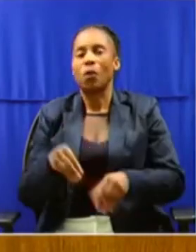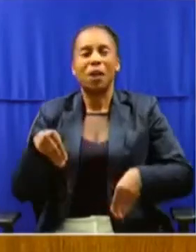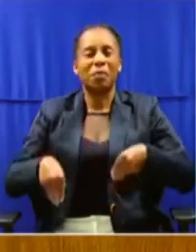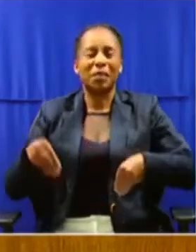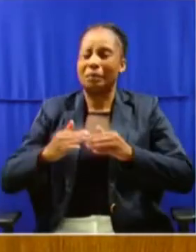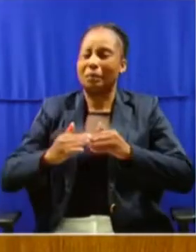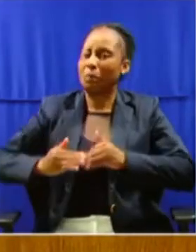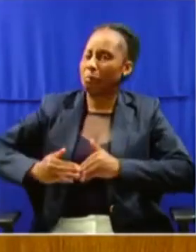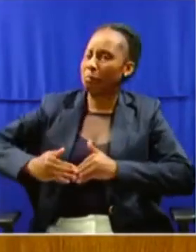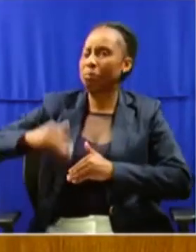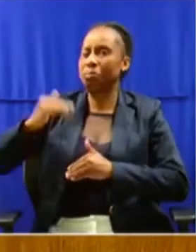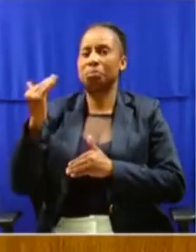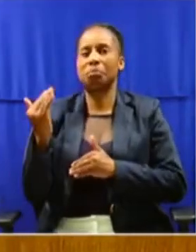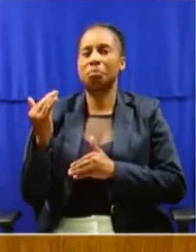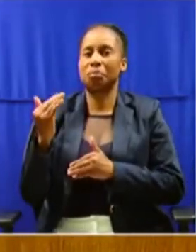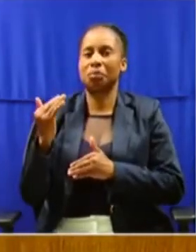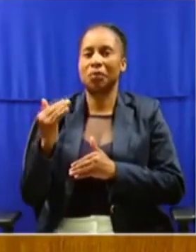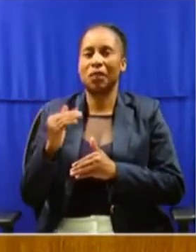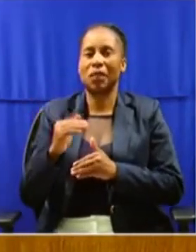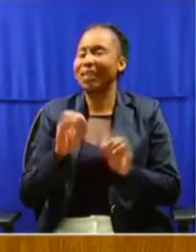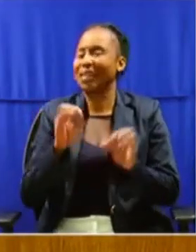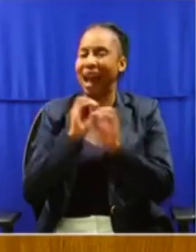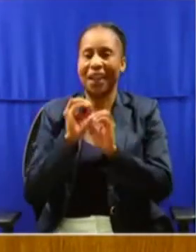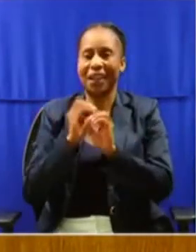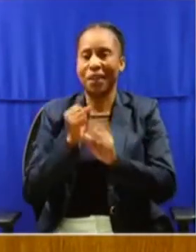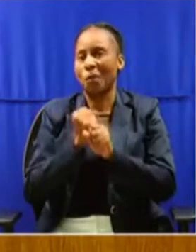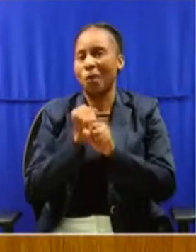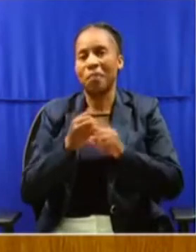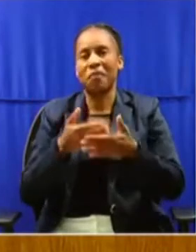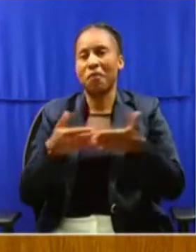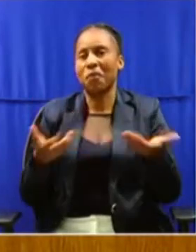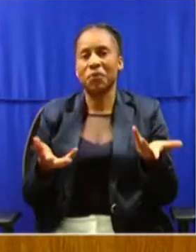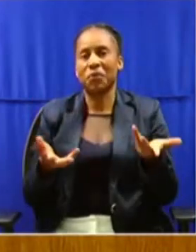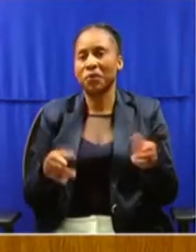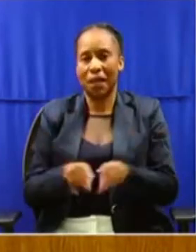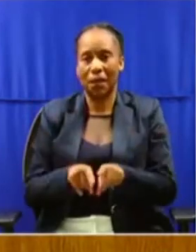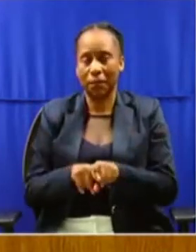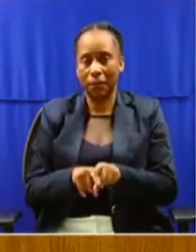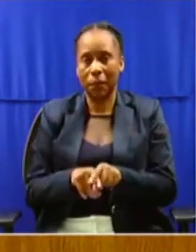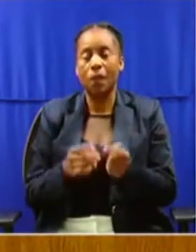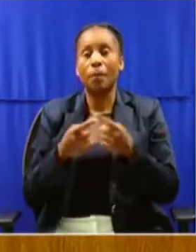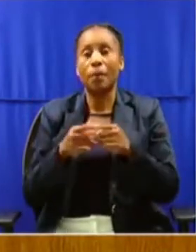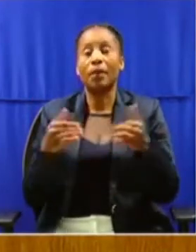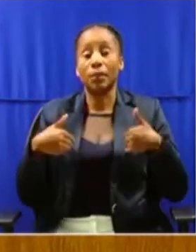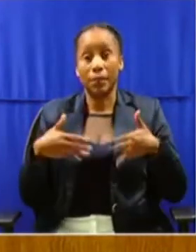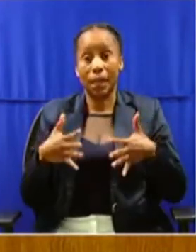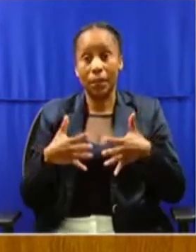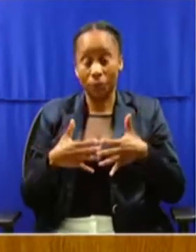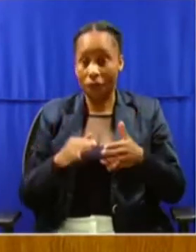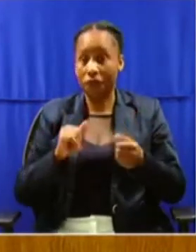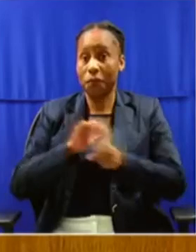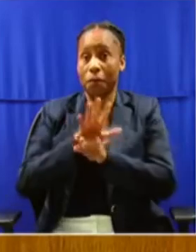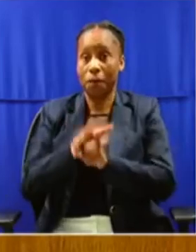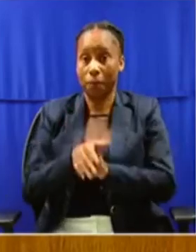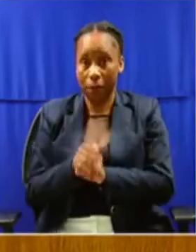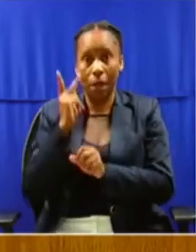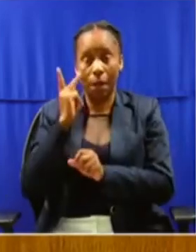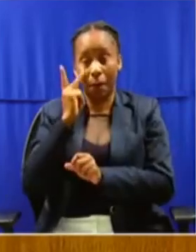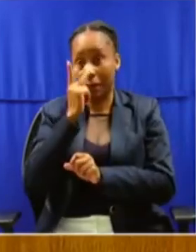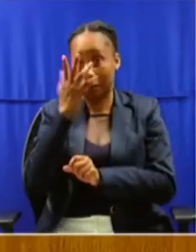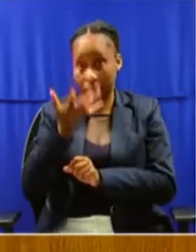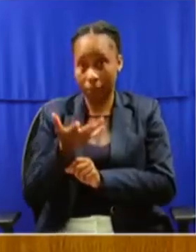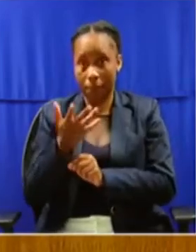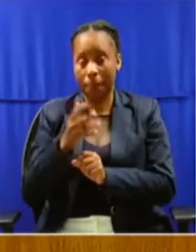rampant, and a grim national mood had set in. However, at the start of the pandemic, the perception of a president in charge